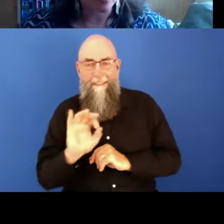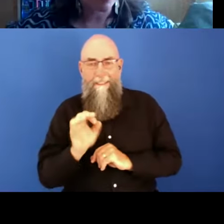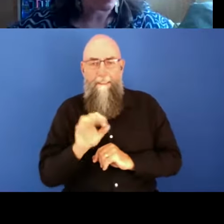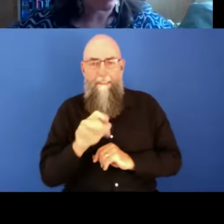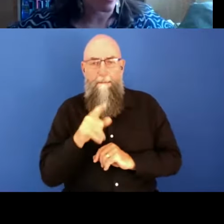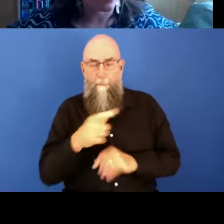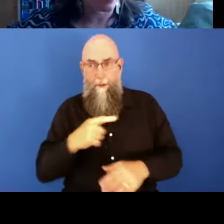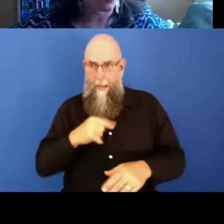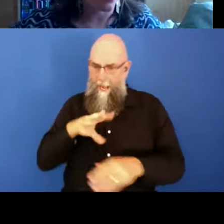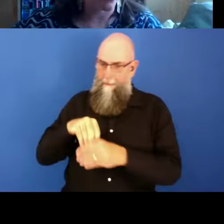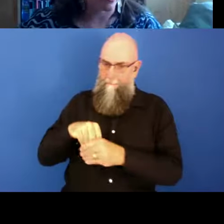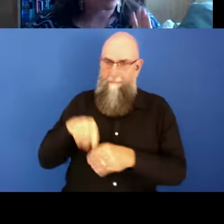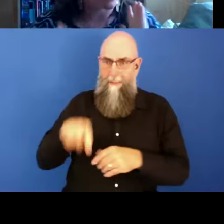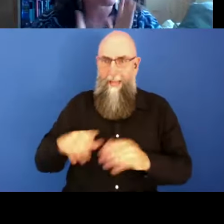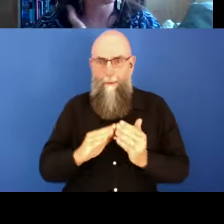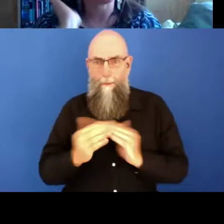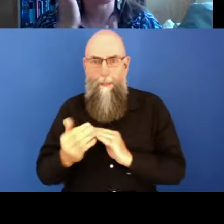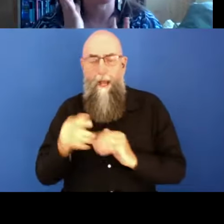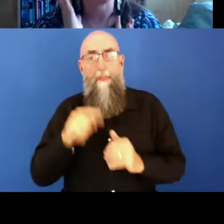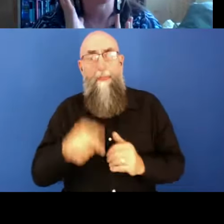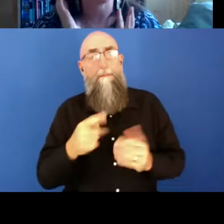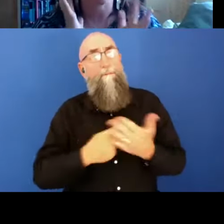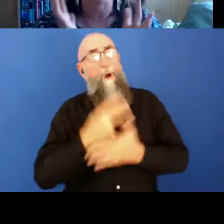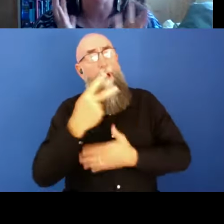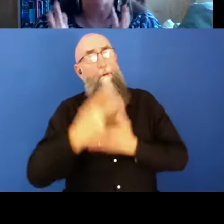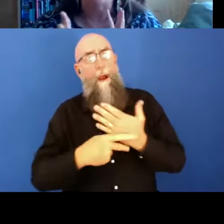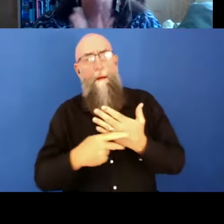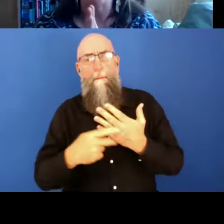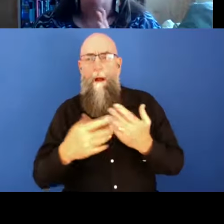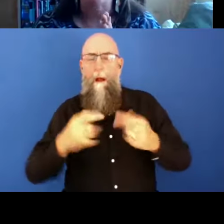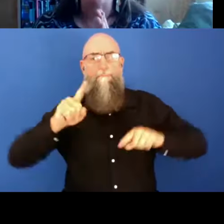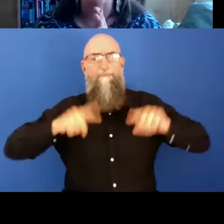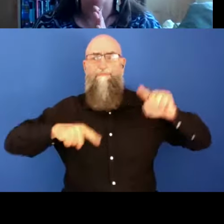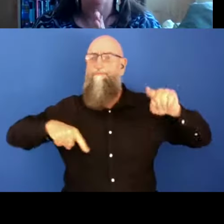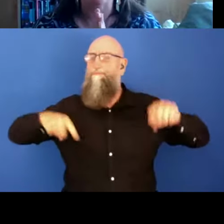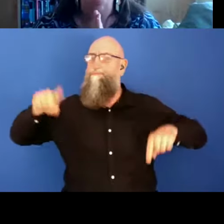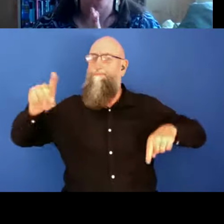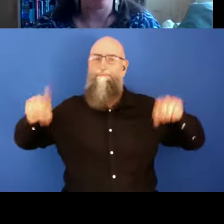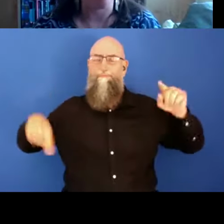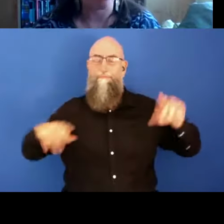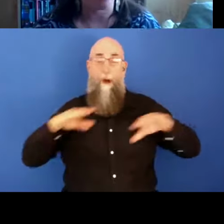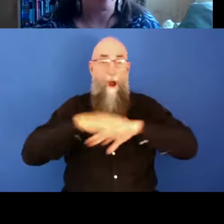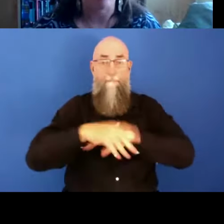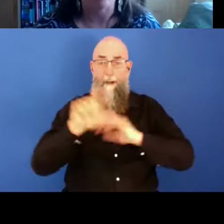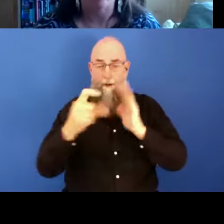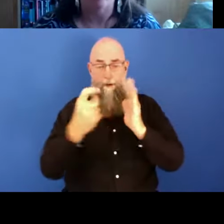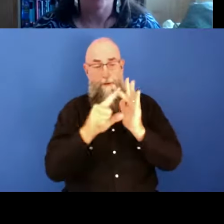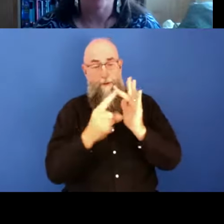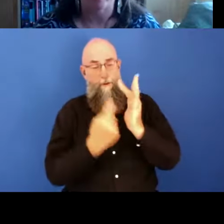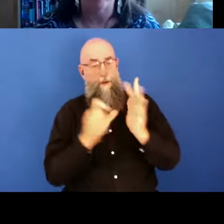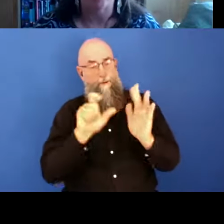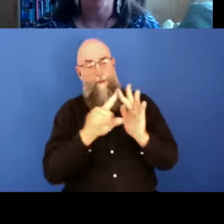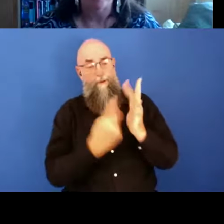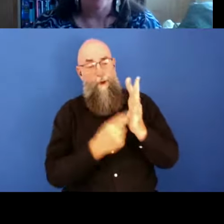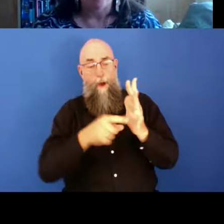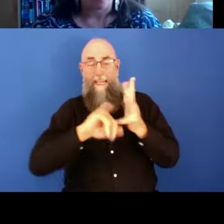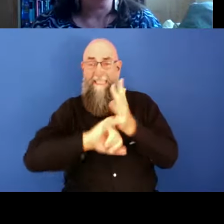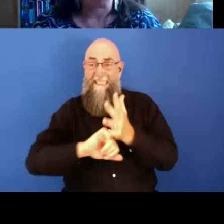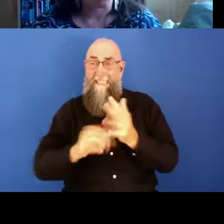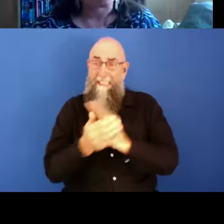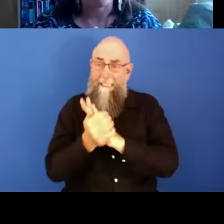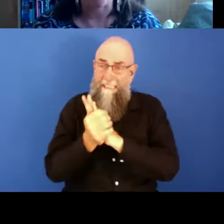really multi-faceted program this sort of core spine of circus skills ran throughout it i think because that's what